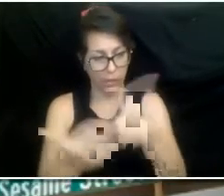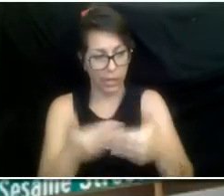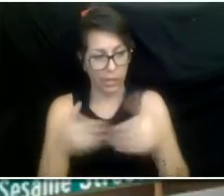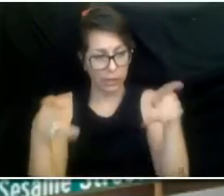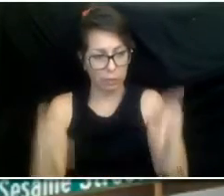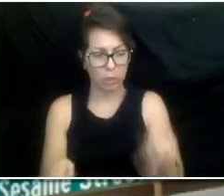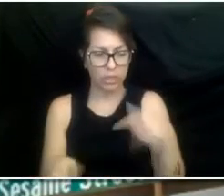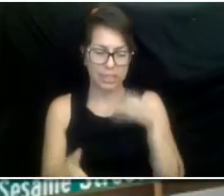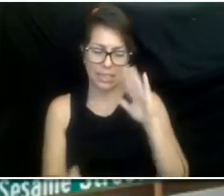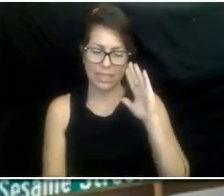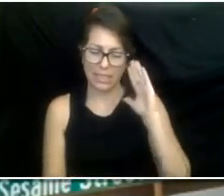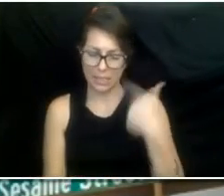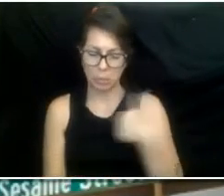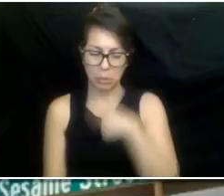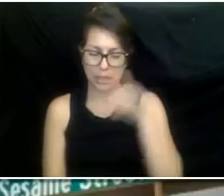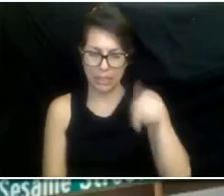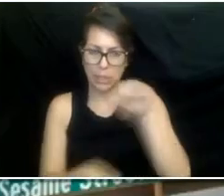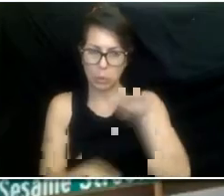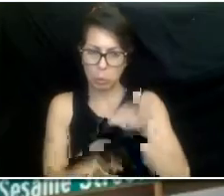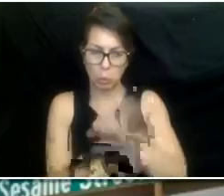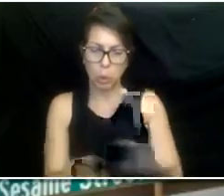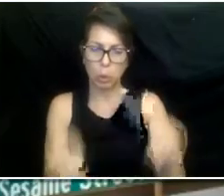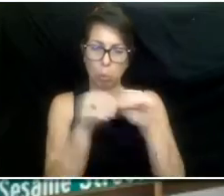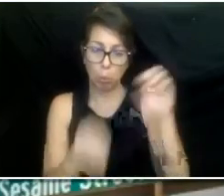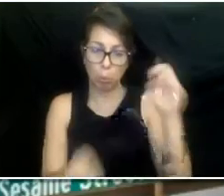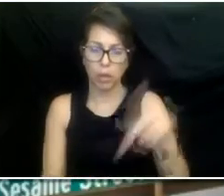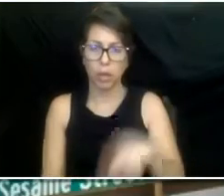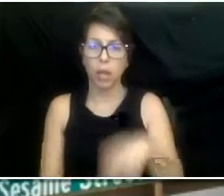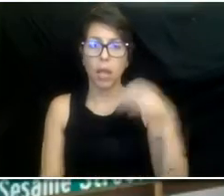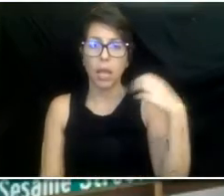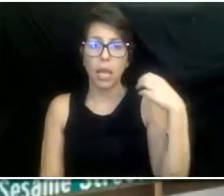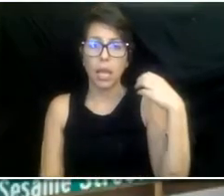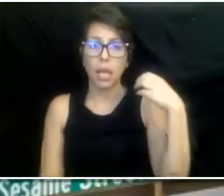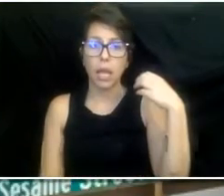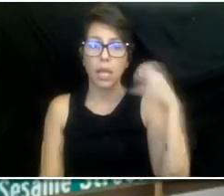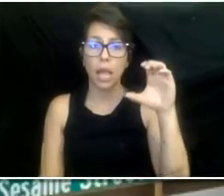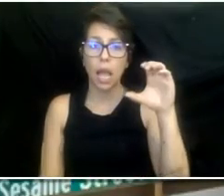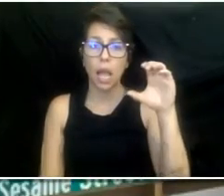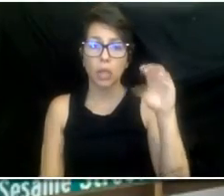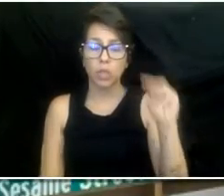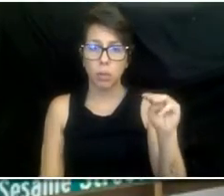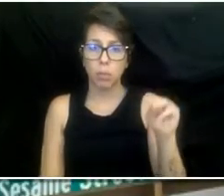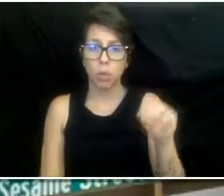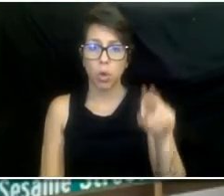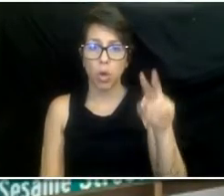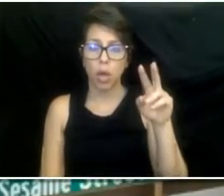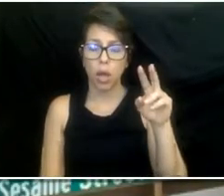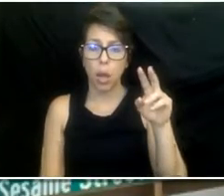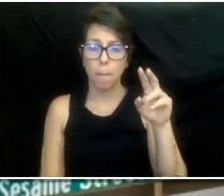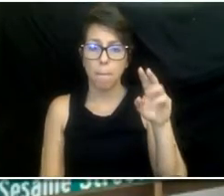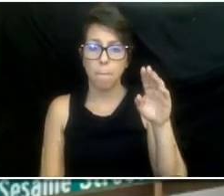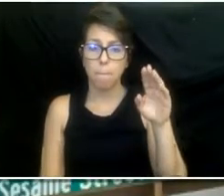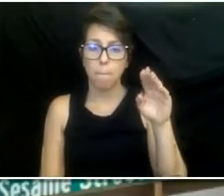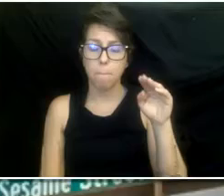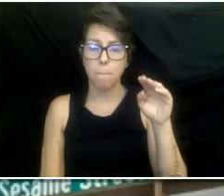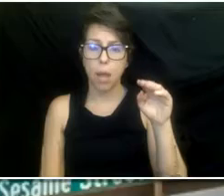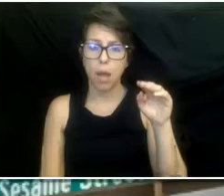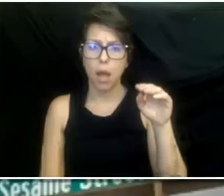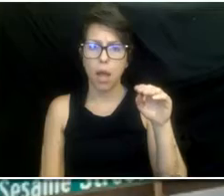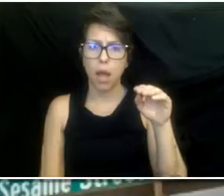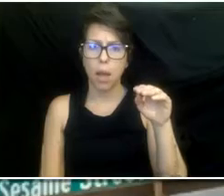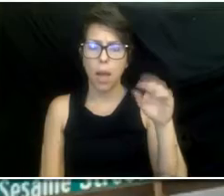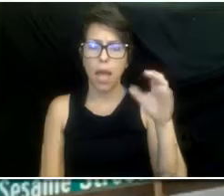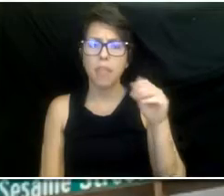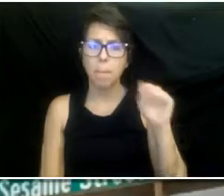Gibson Deutch uh Rivera and and Rivera oh no not council member Rivera my